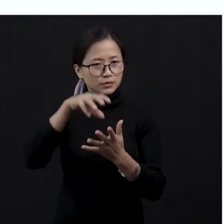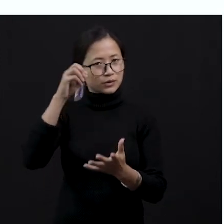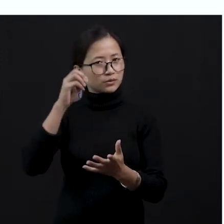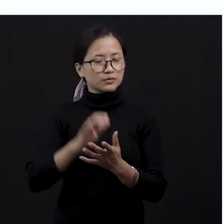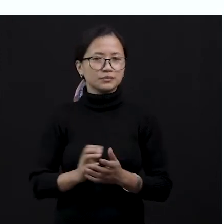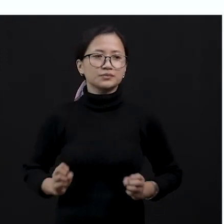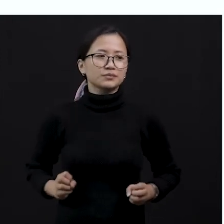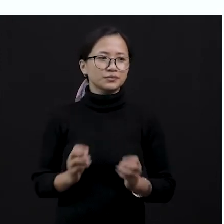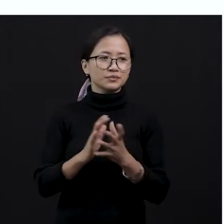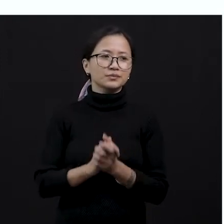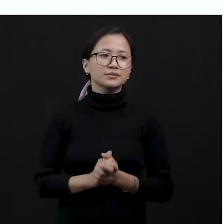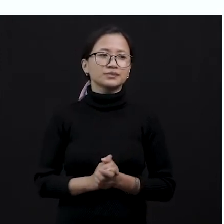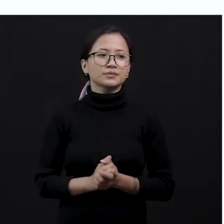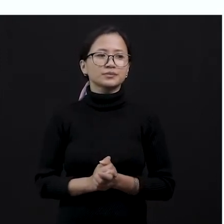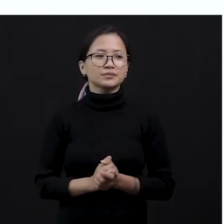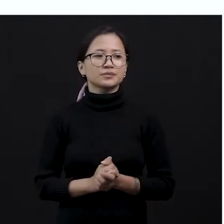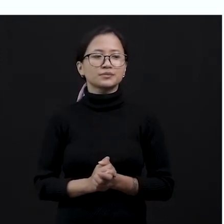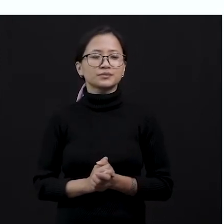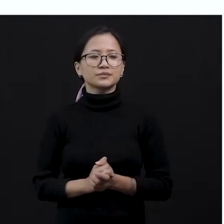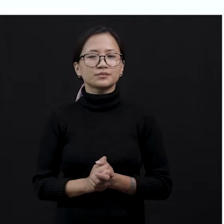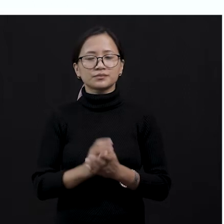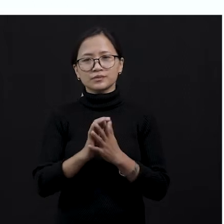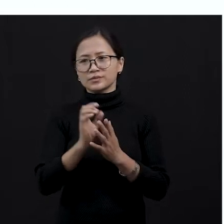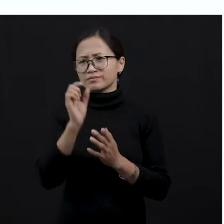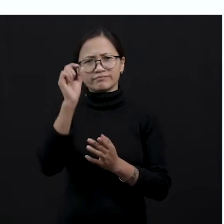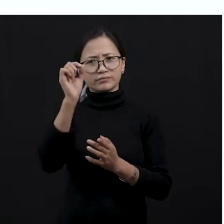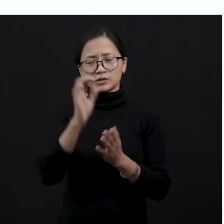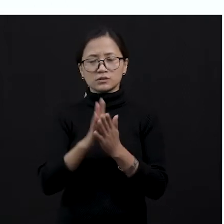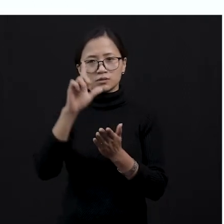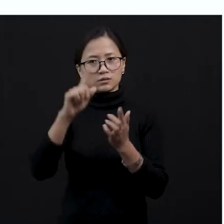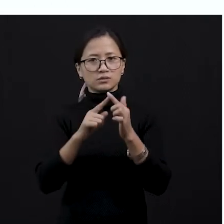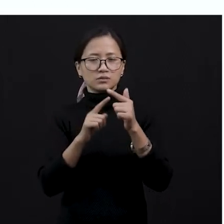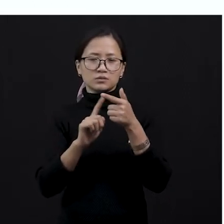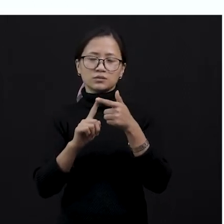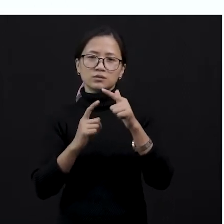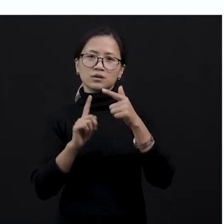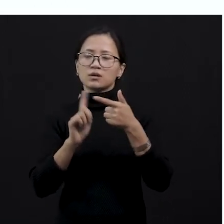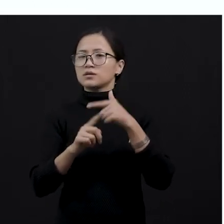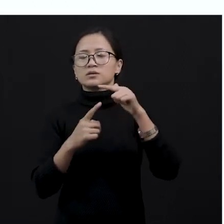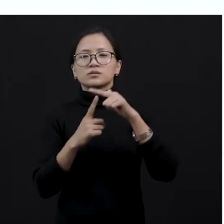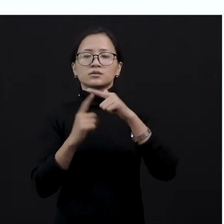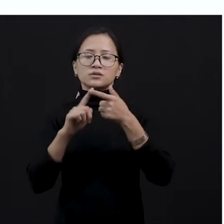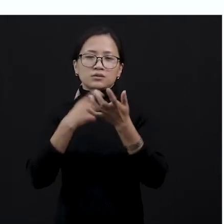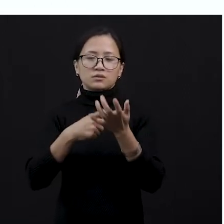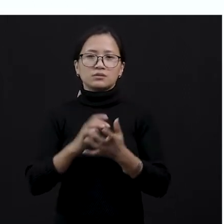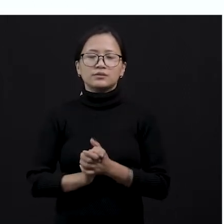from the start. Okay, here I have given the initial letters of the colors. Okay, and